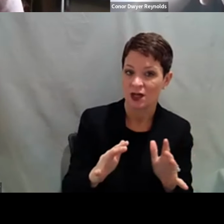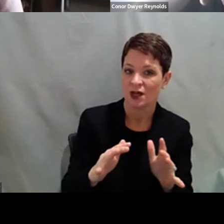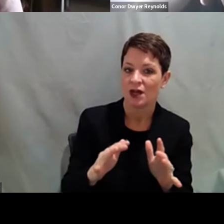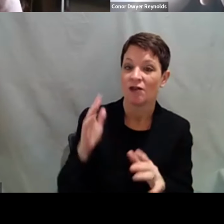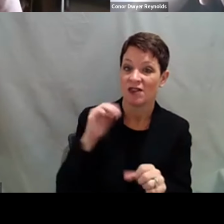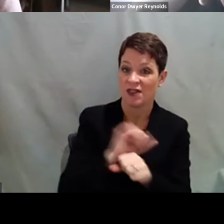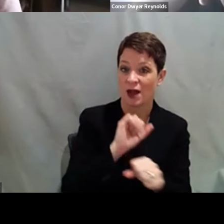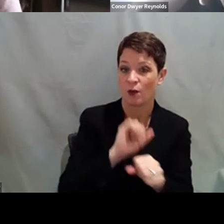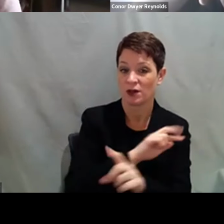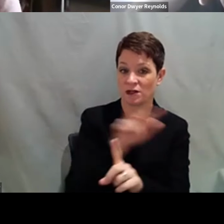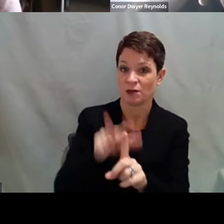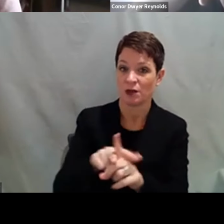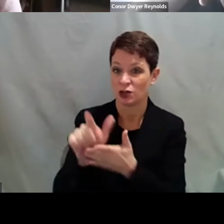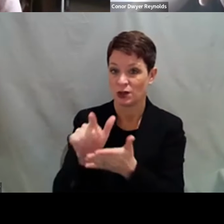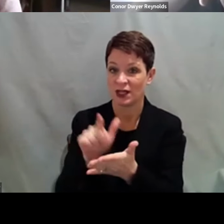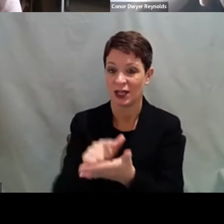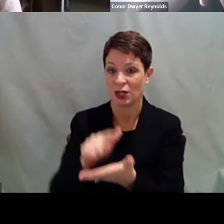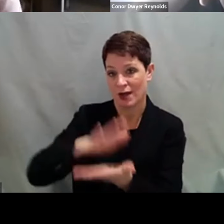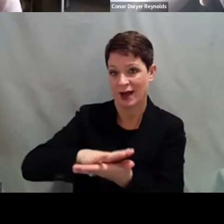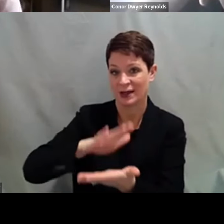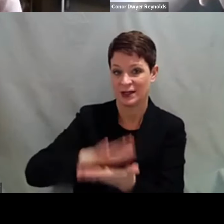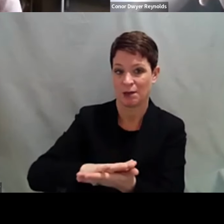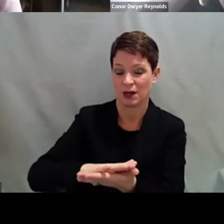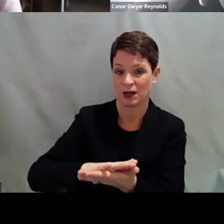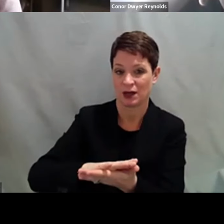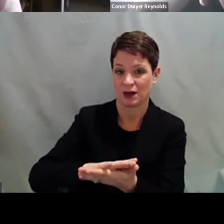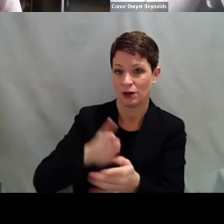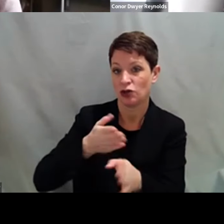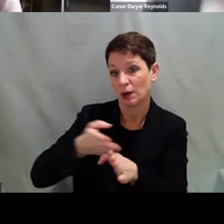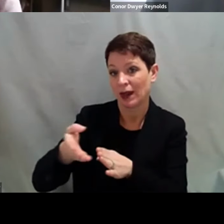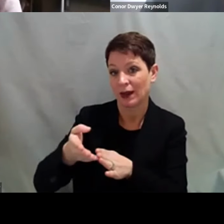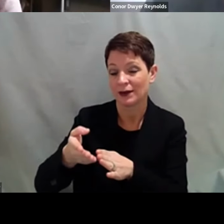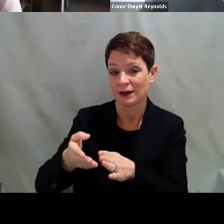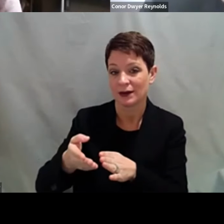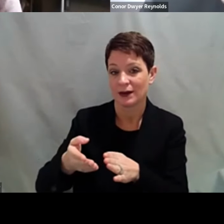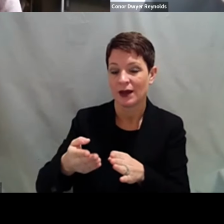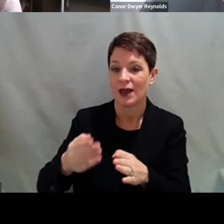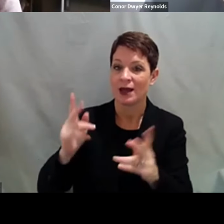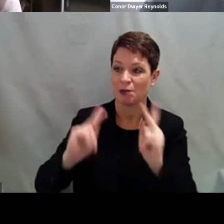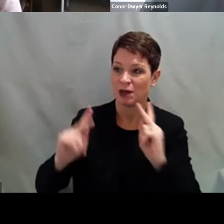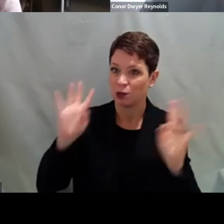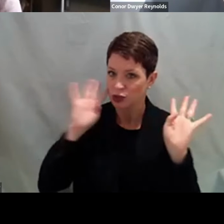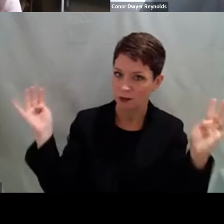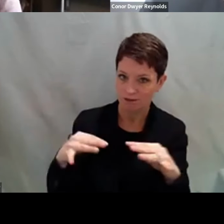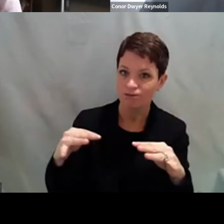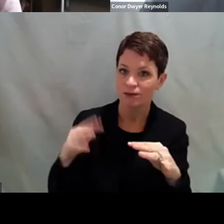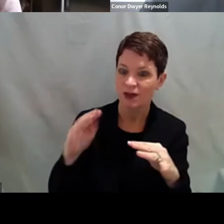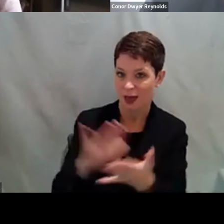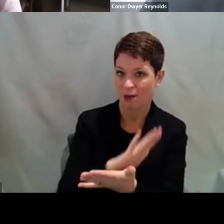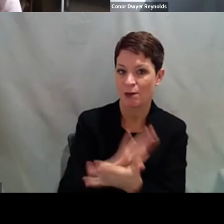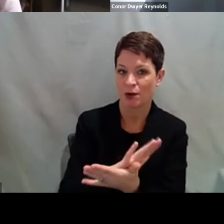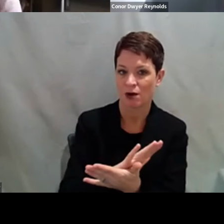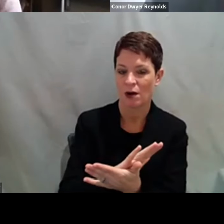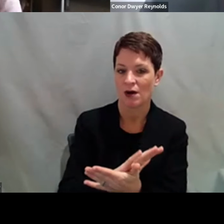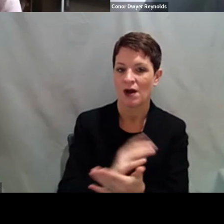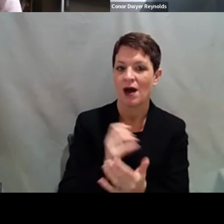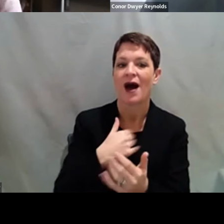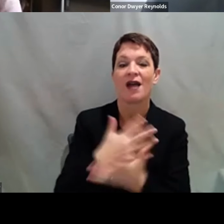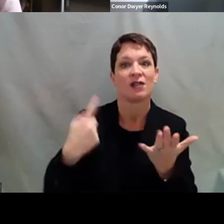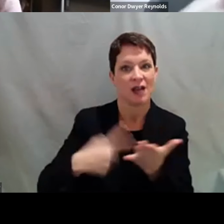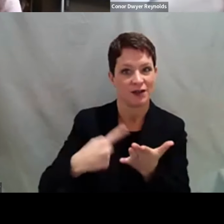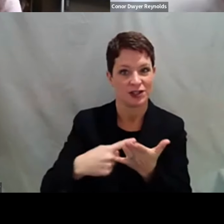work into the legal academic domain and sort of call it to people's attention. So I have a lot of discussion